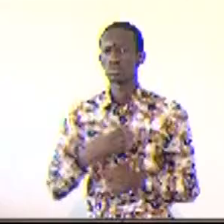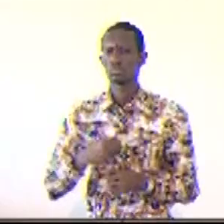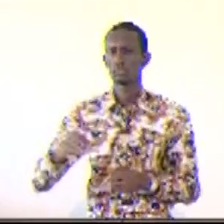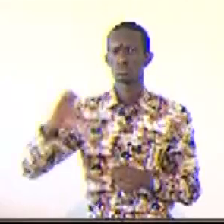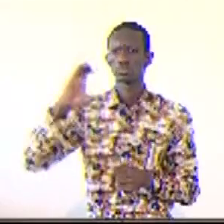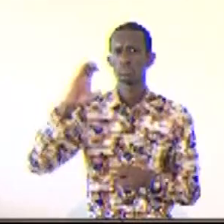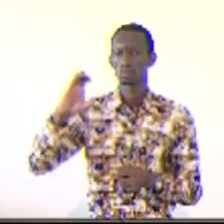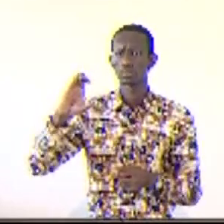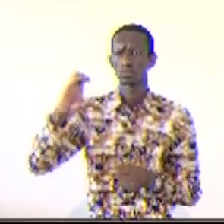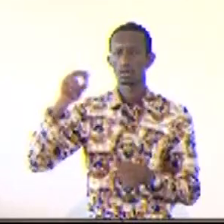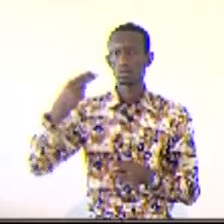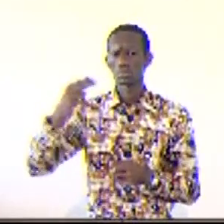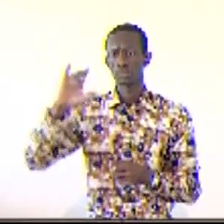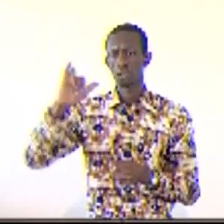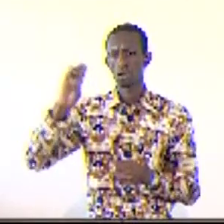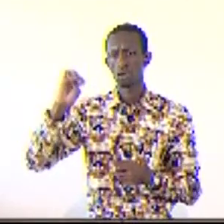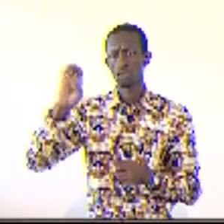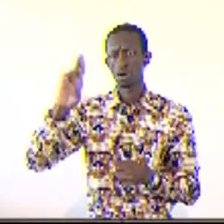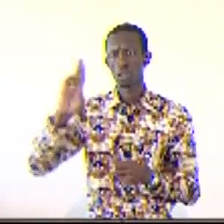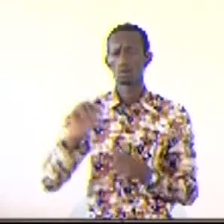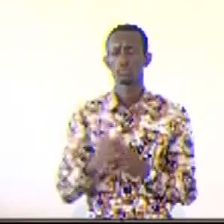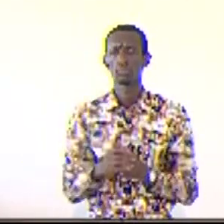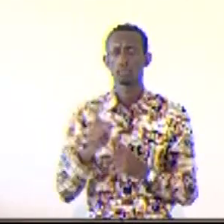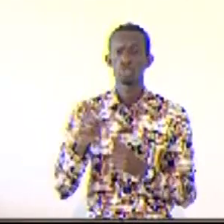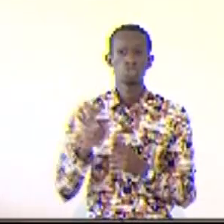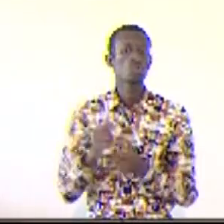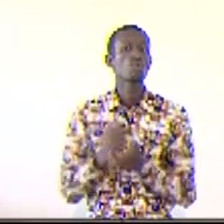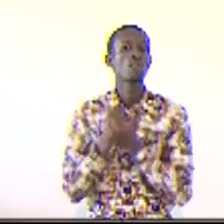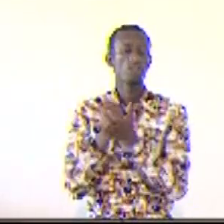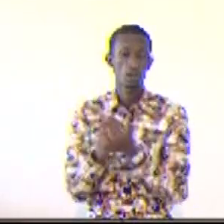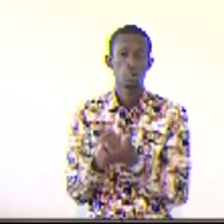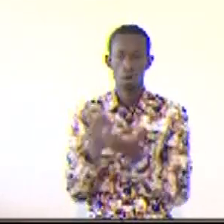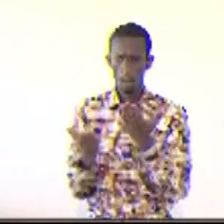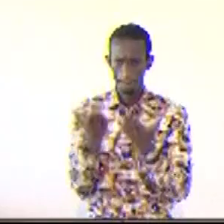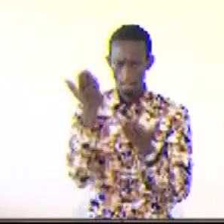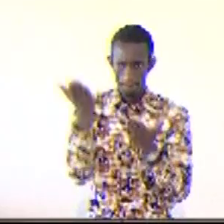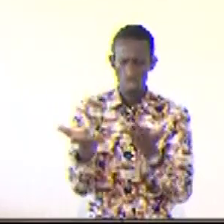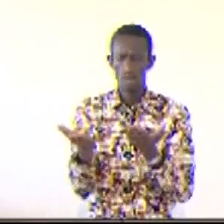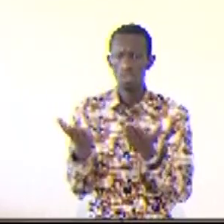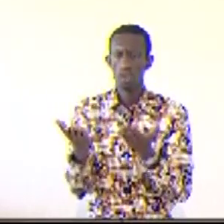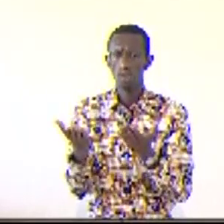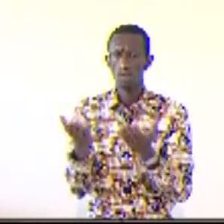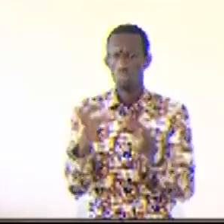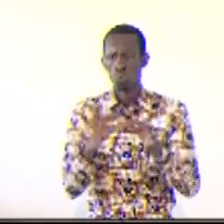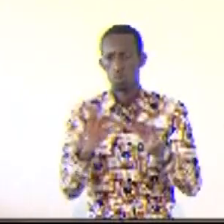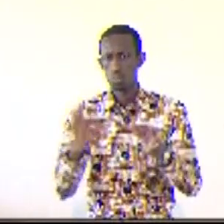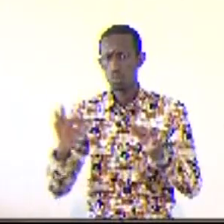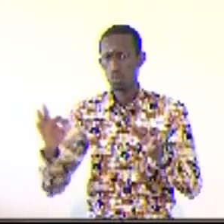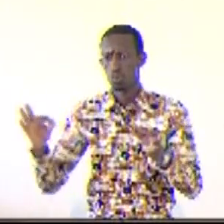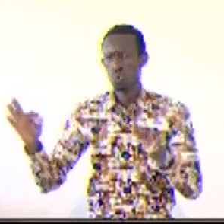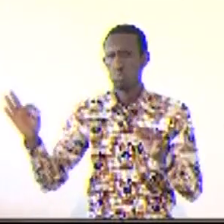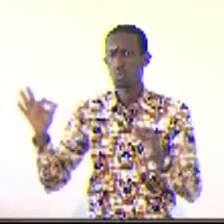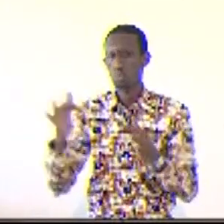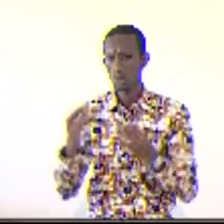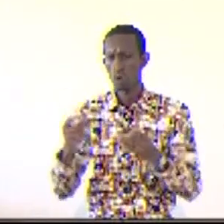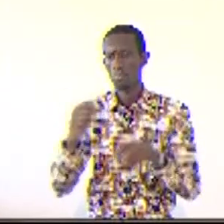precipitate. And we are determining how long will it take for this precipitate to form.